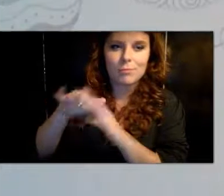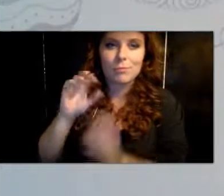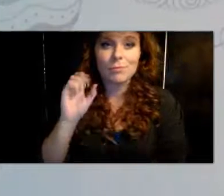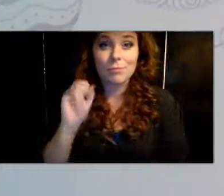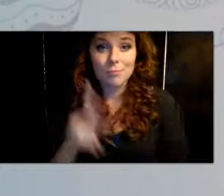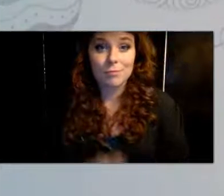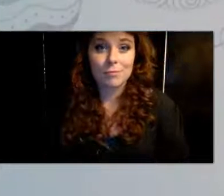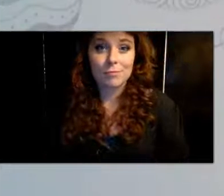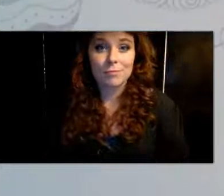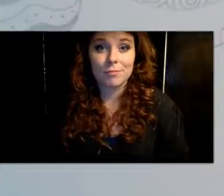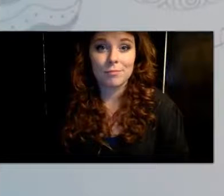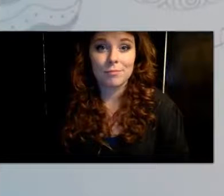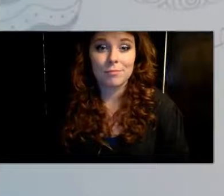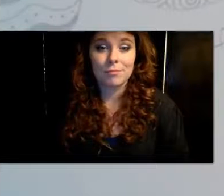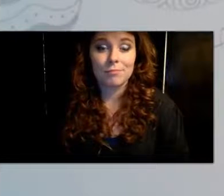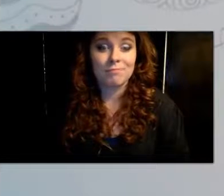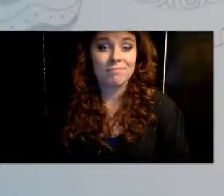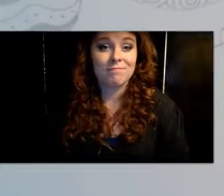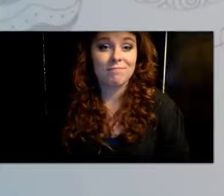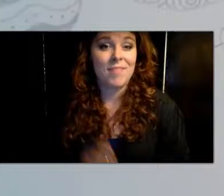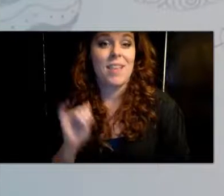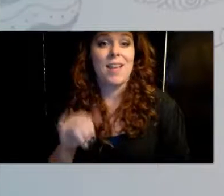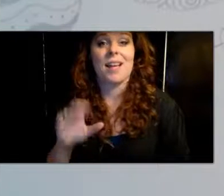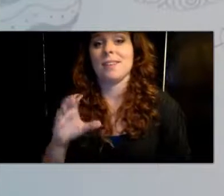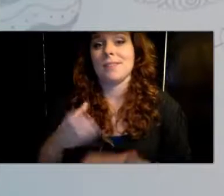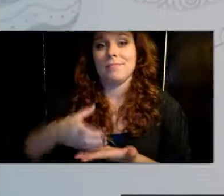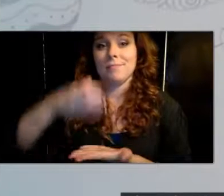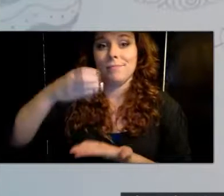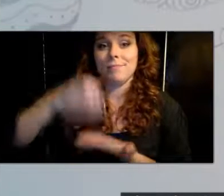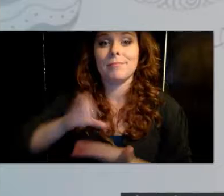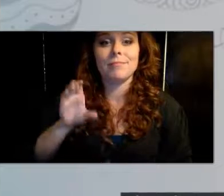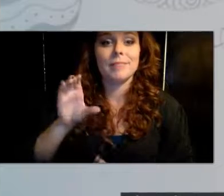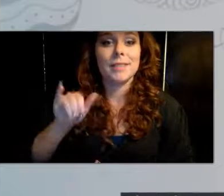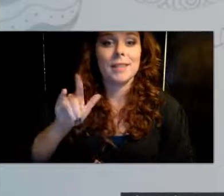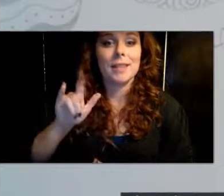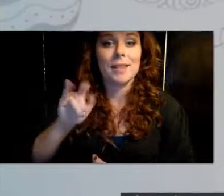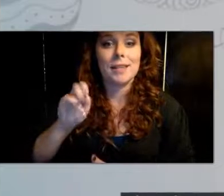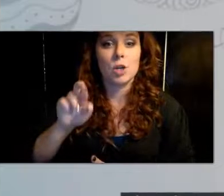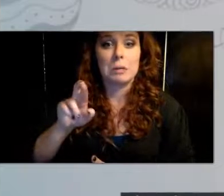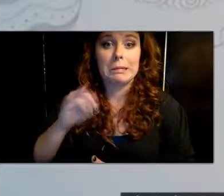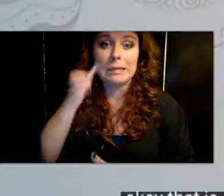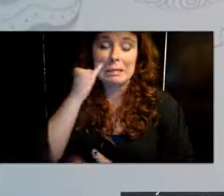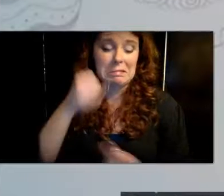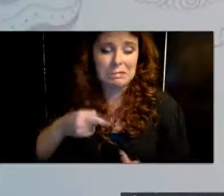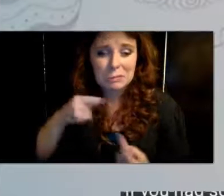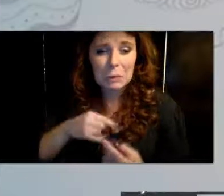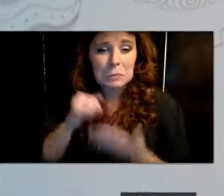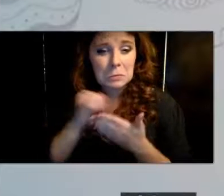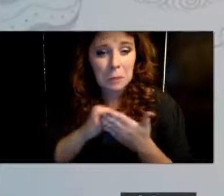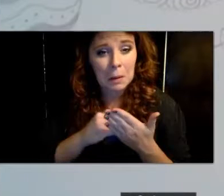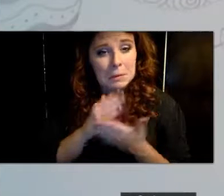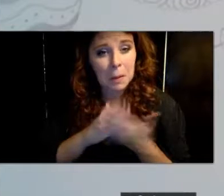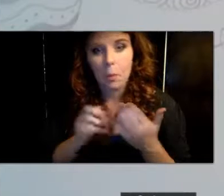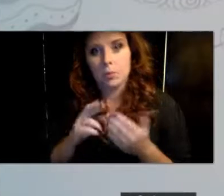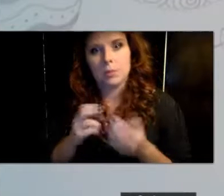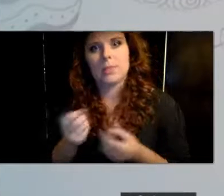Okay? That is a cylinder. If you had some trouble drawing any one of these or